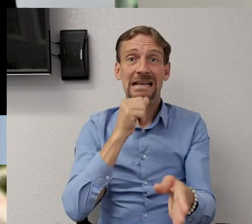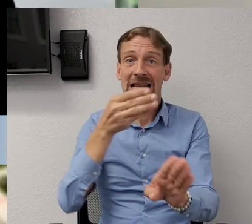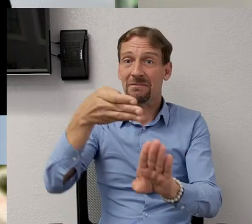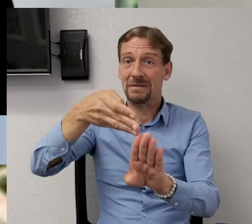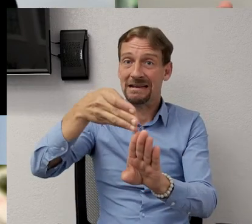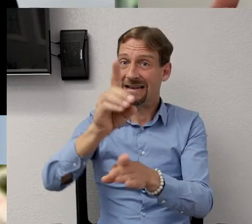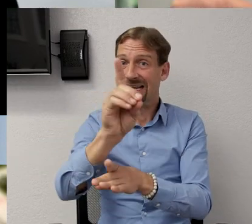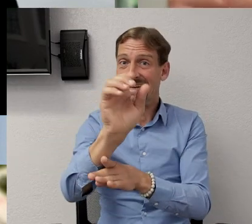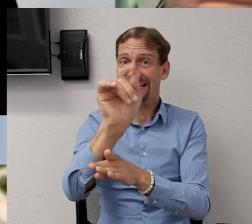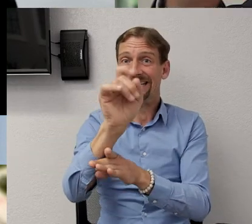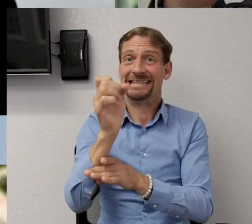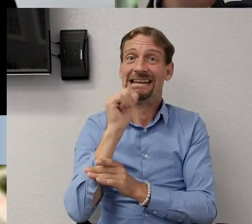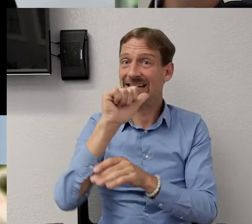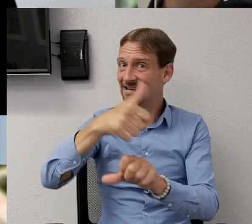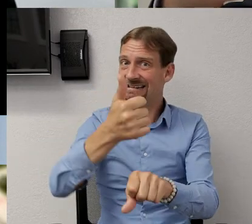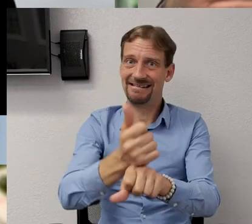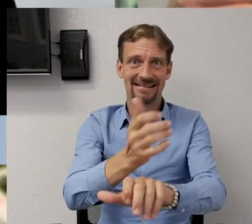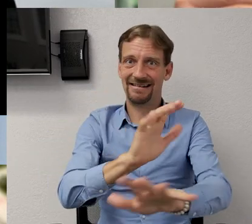date, but